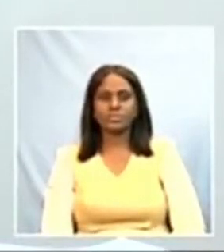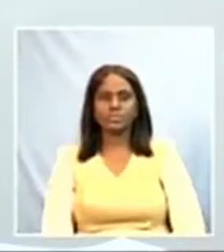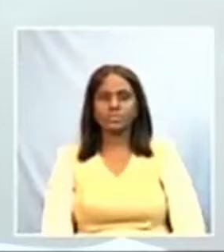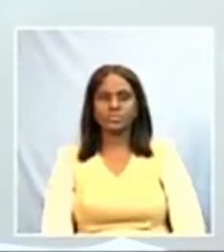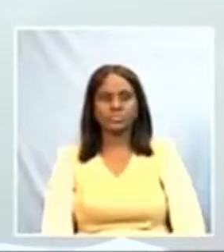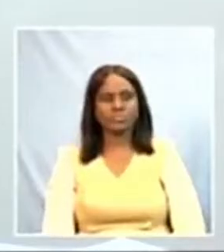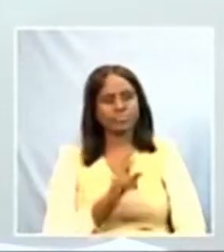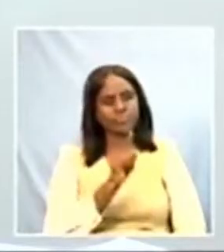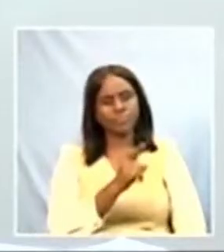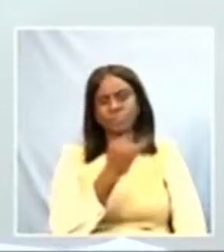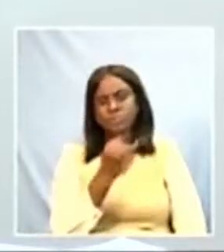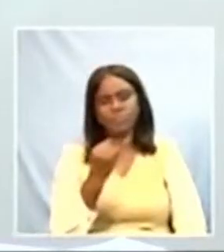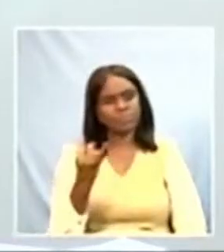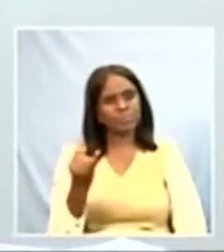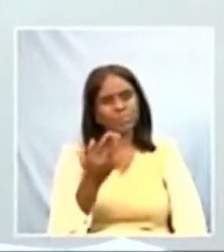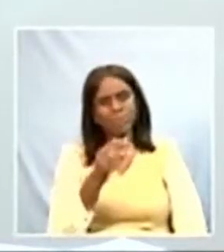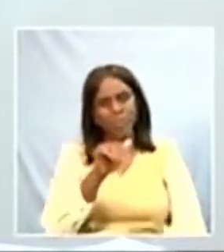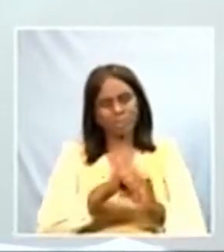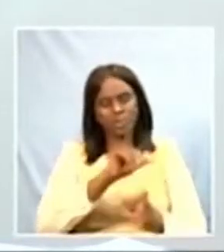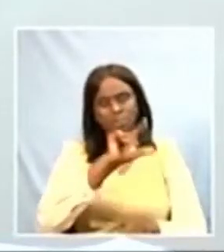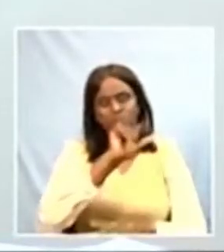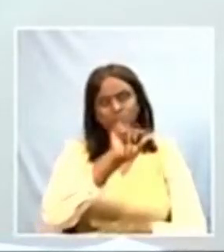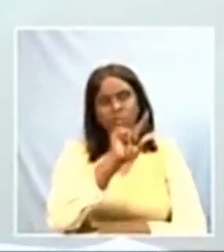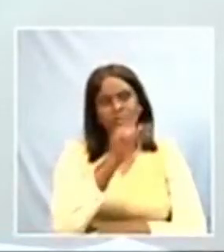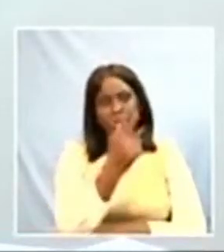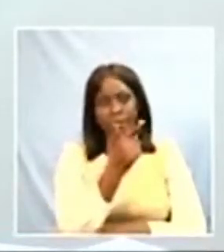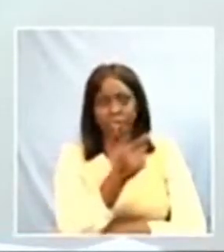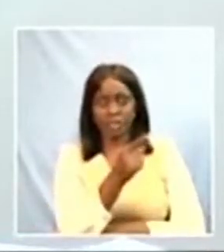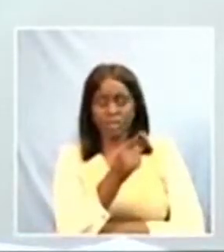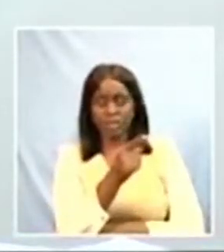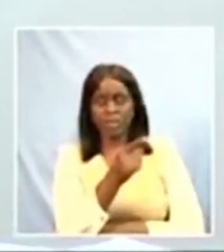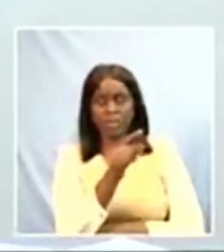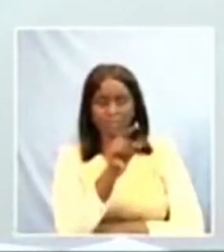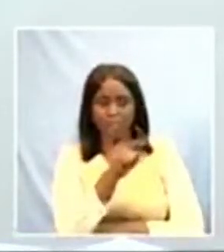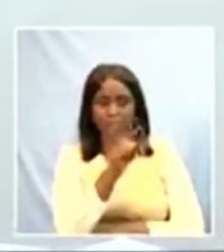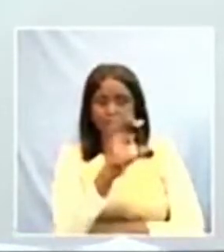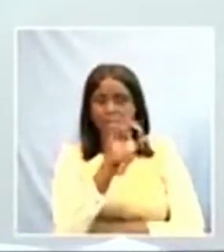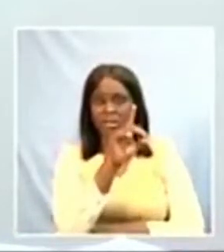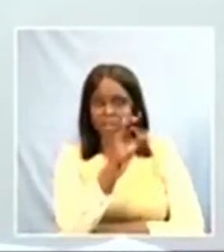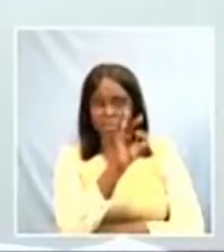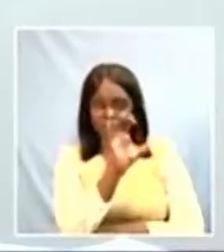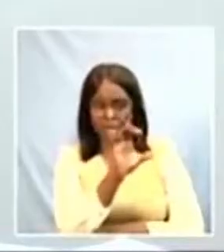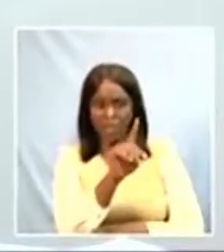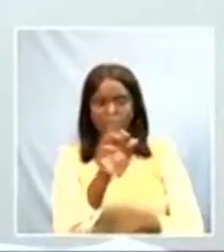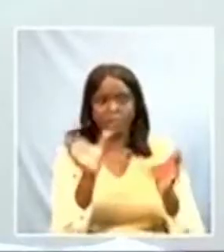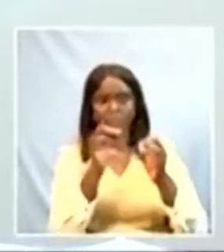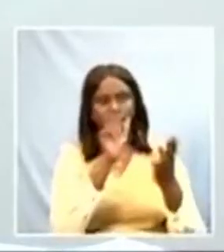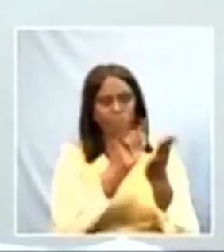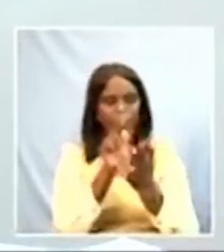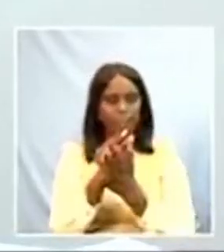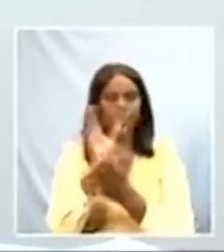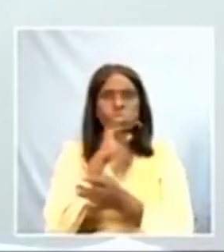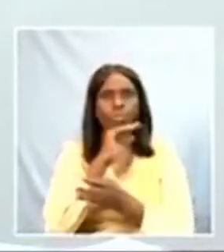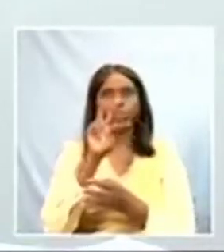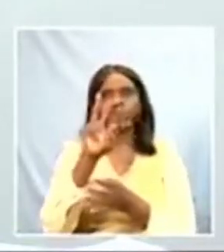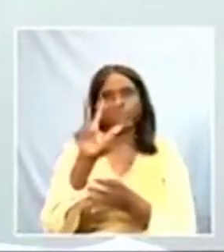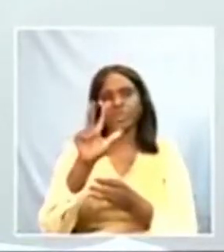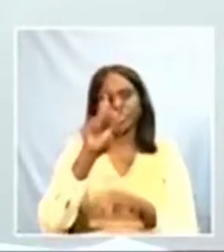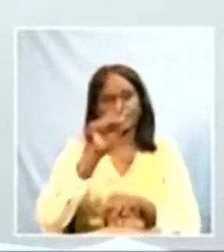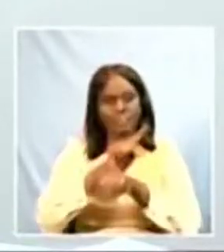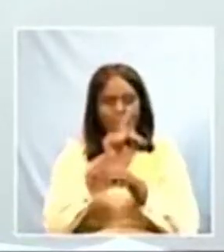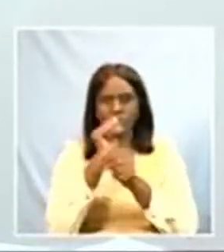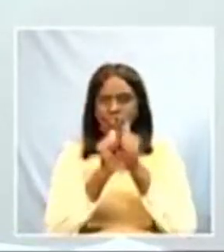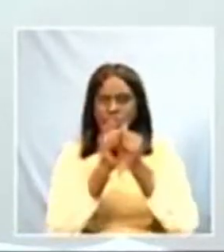The issue is in 2023, the CDFC committee approved 23 projects, which we already